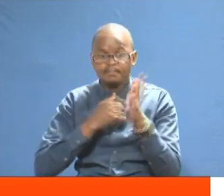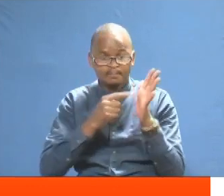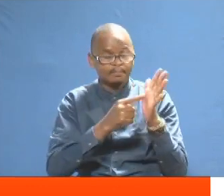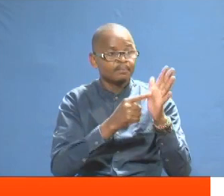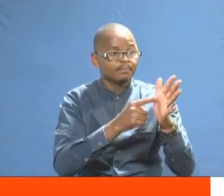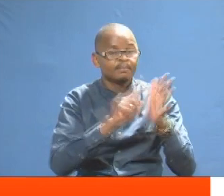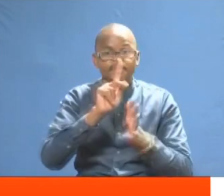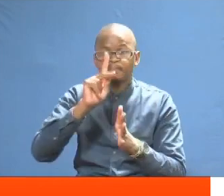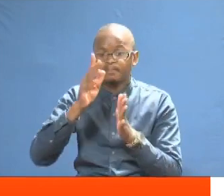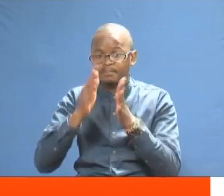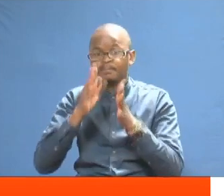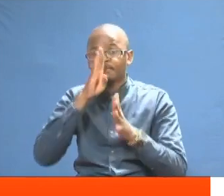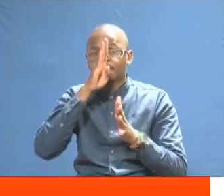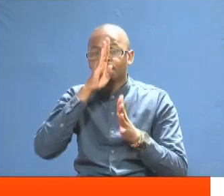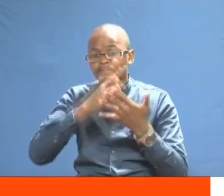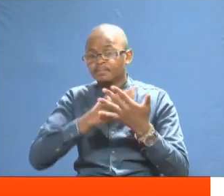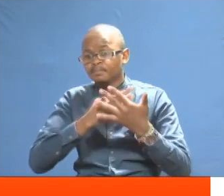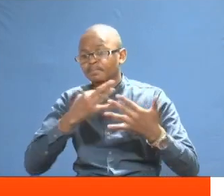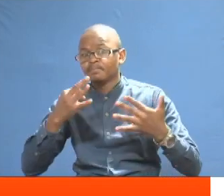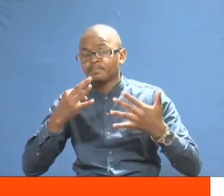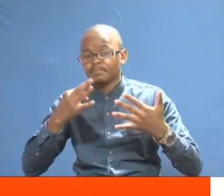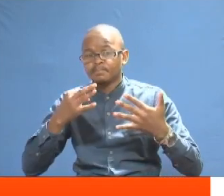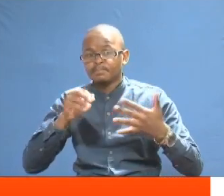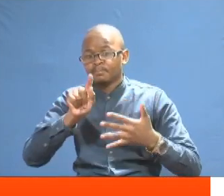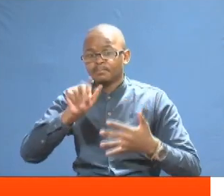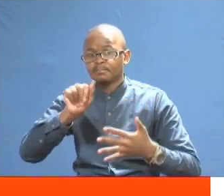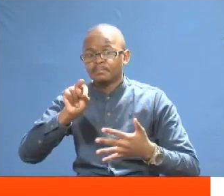shown that Kenyans will be on the losing end, given the